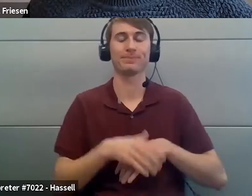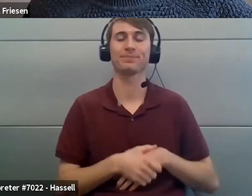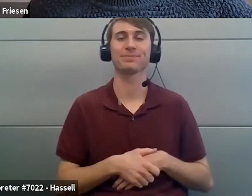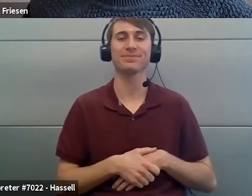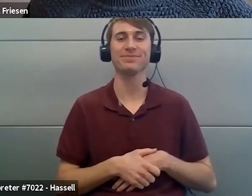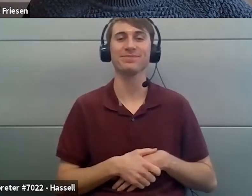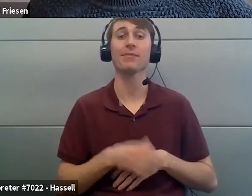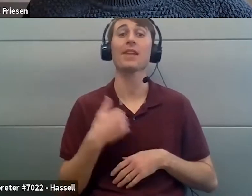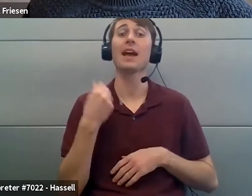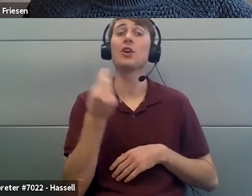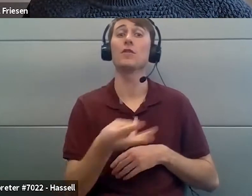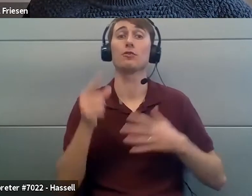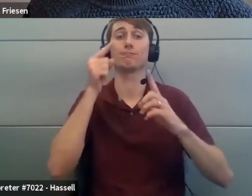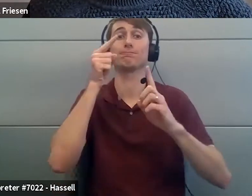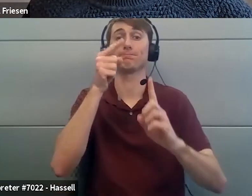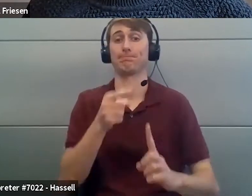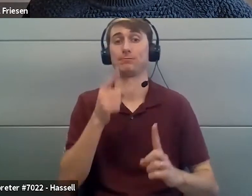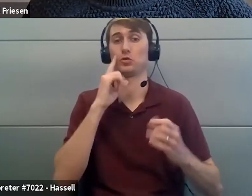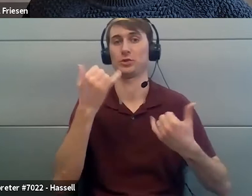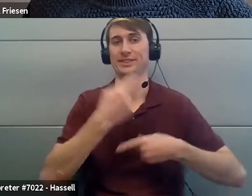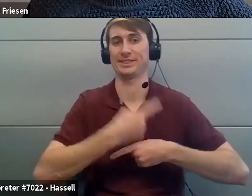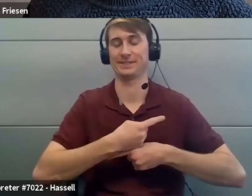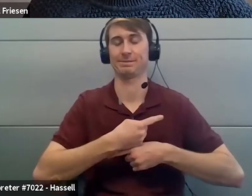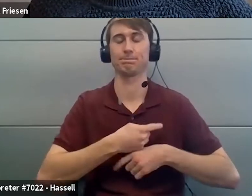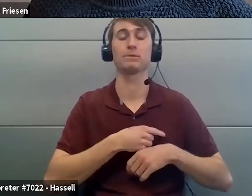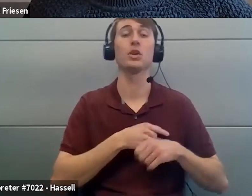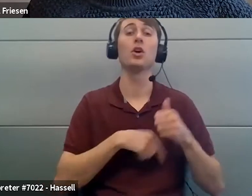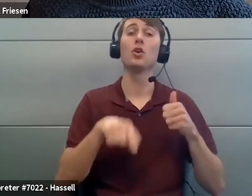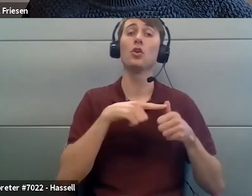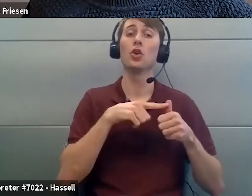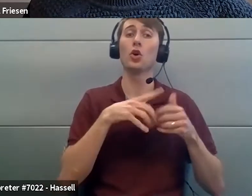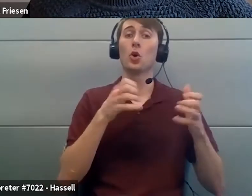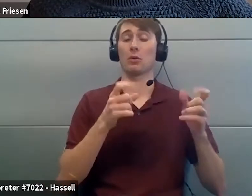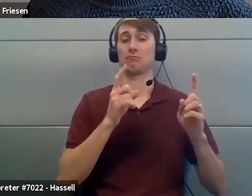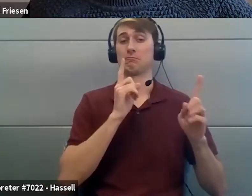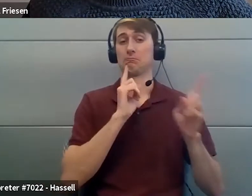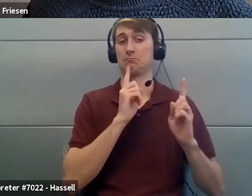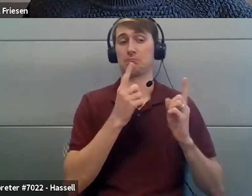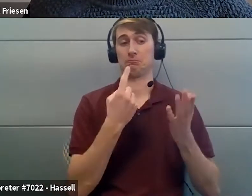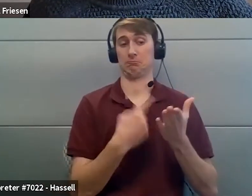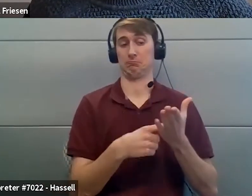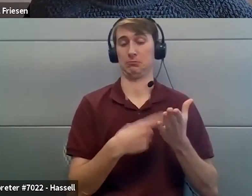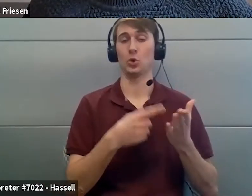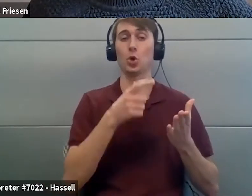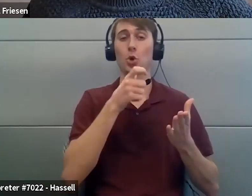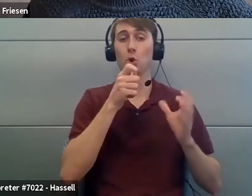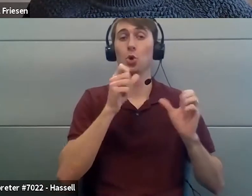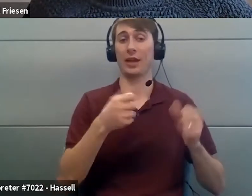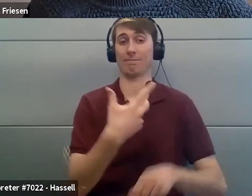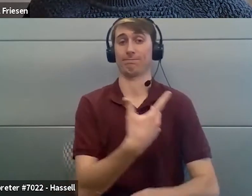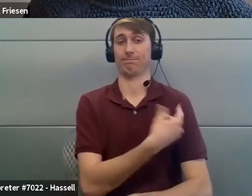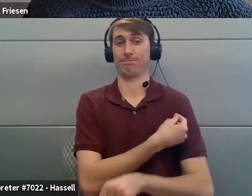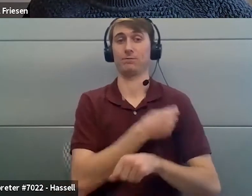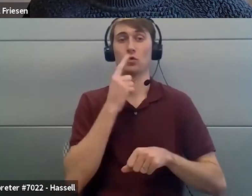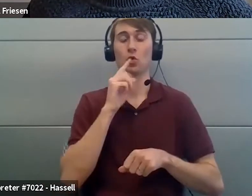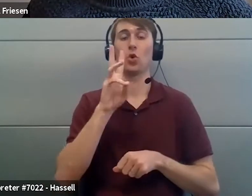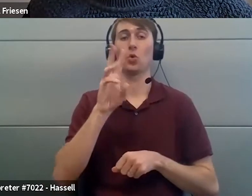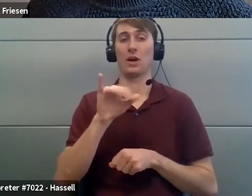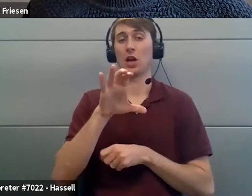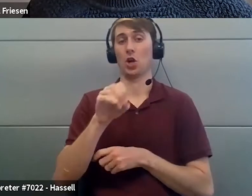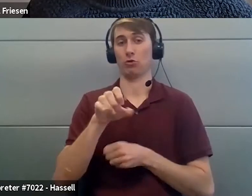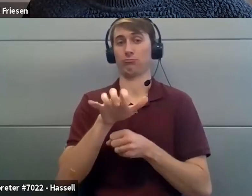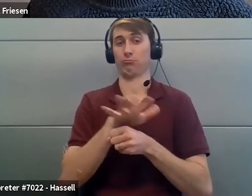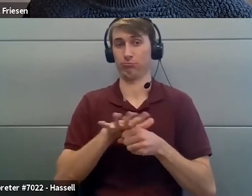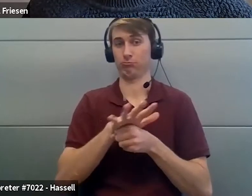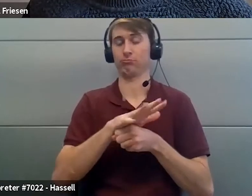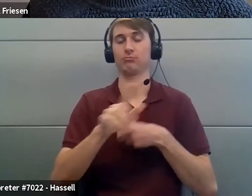today. First one, we're going to talk about who is newly eligible for vaccines in Wyandotte County, and then we're also going to talk about